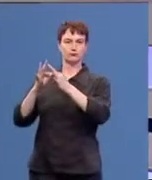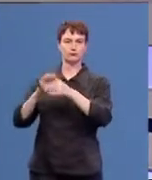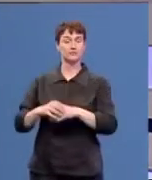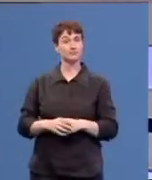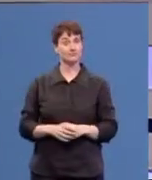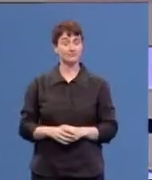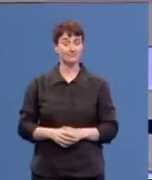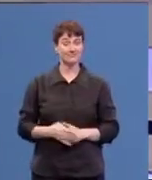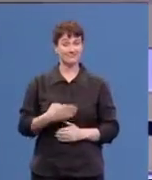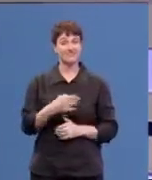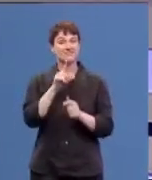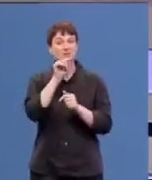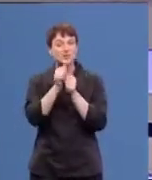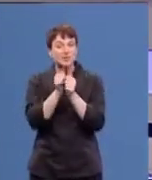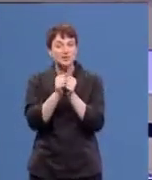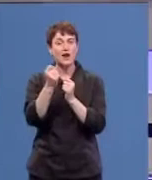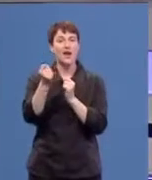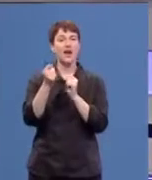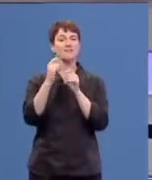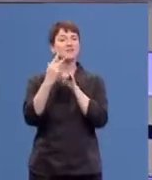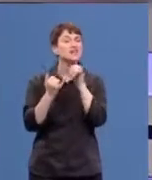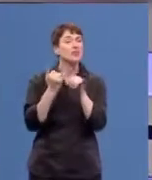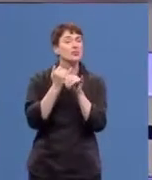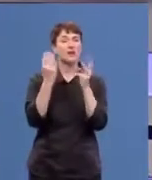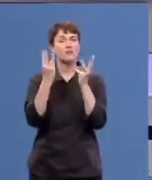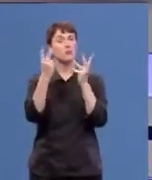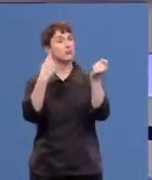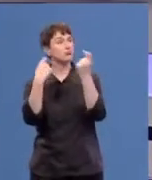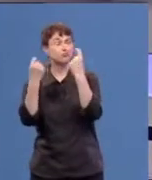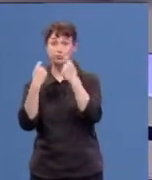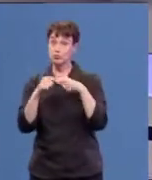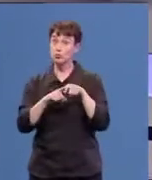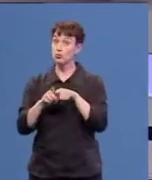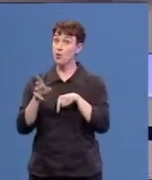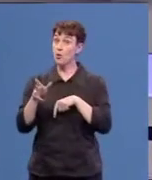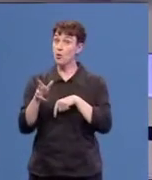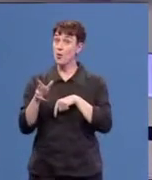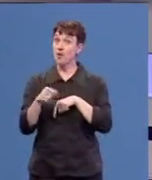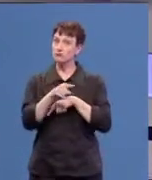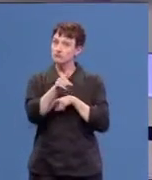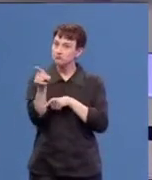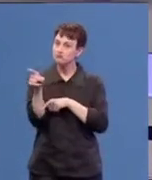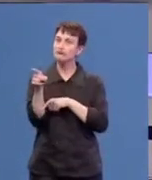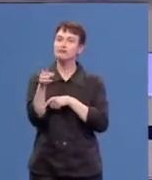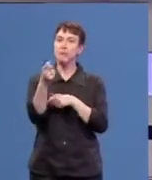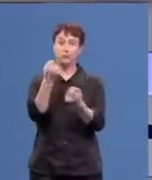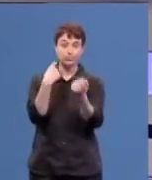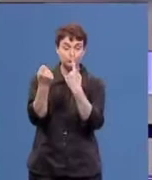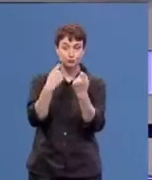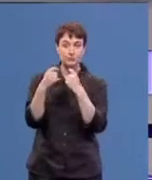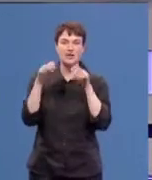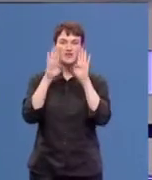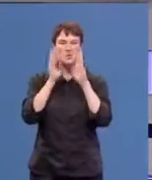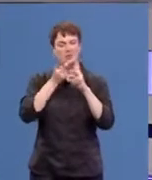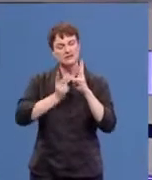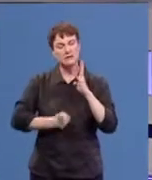Well, those are some of the tweets that have come through from international. And we're also going to be coming back home as well. Feel free, as we've given you all the details as far